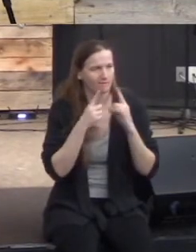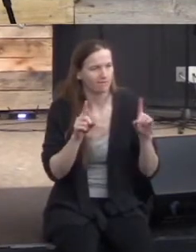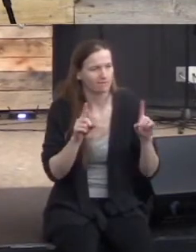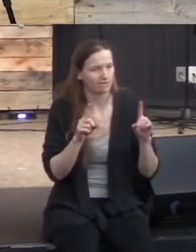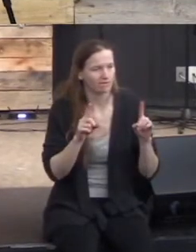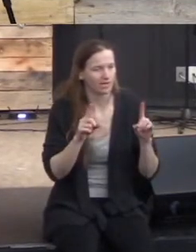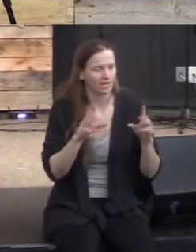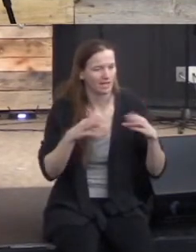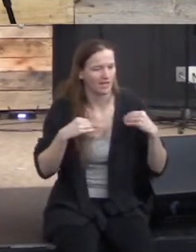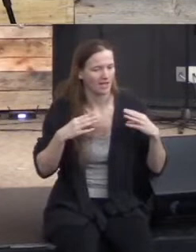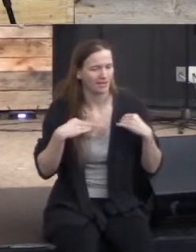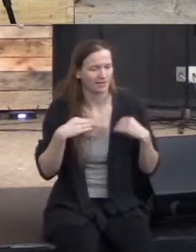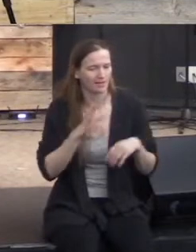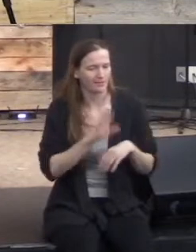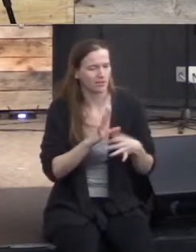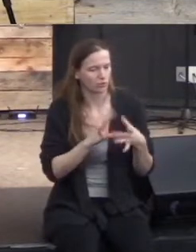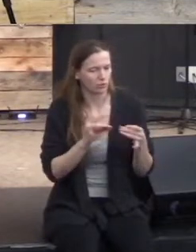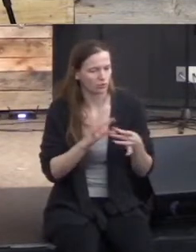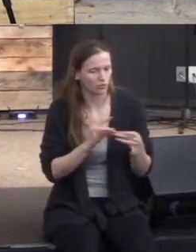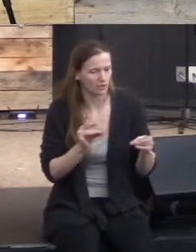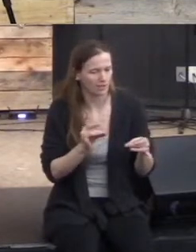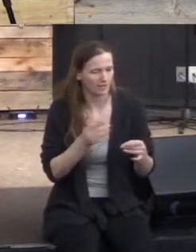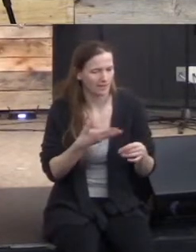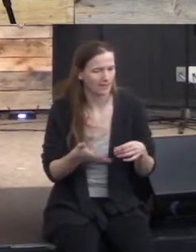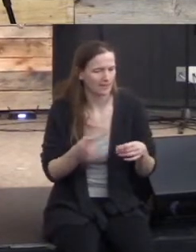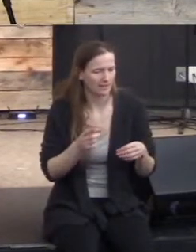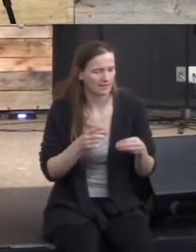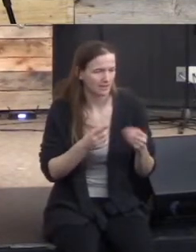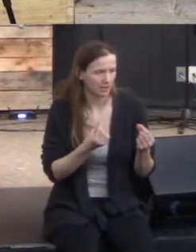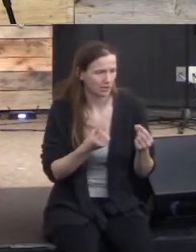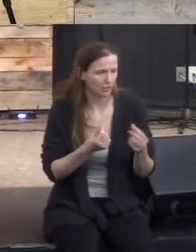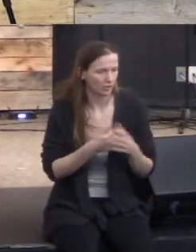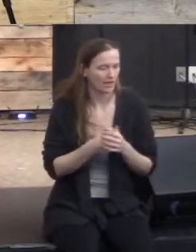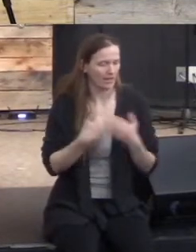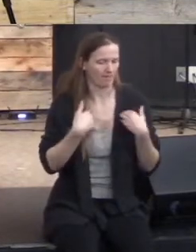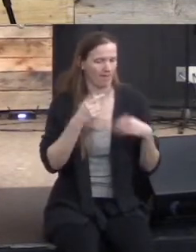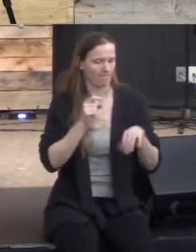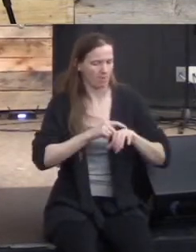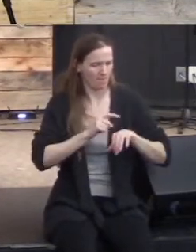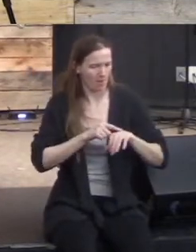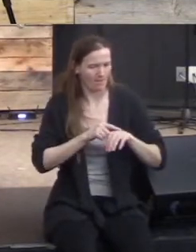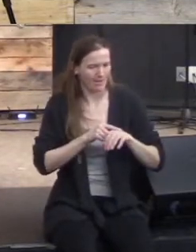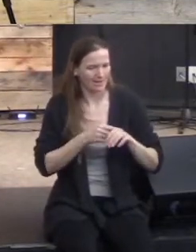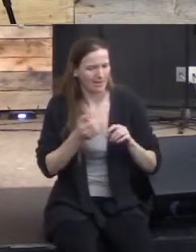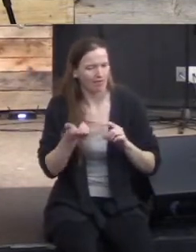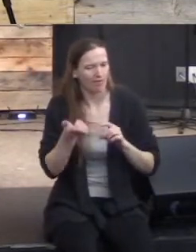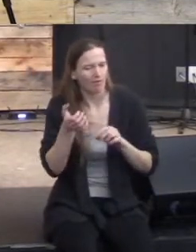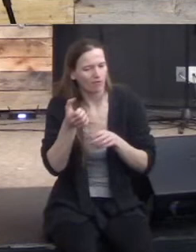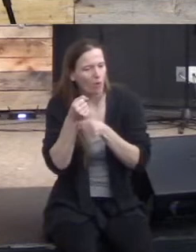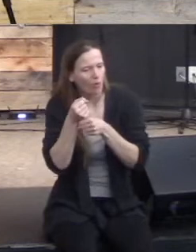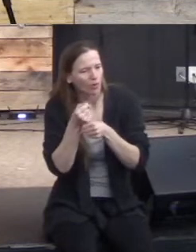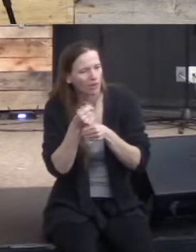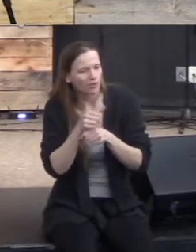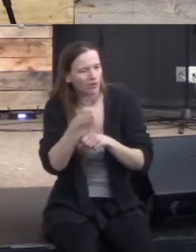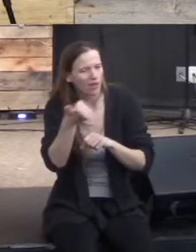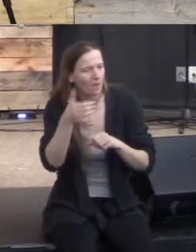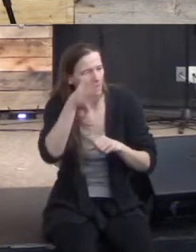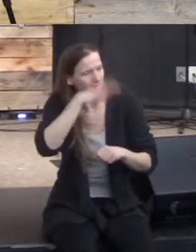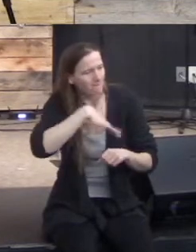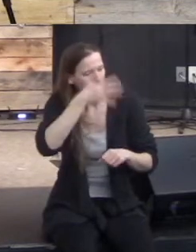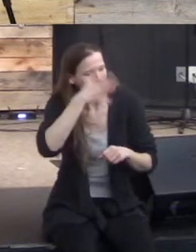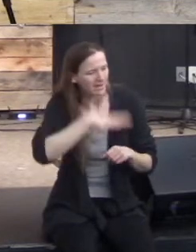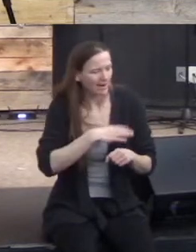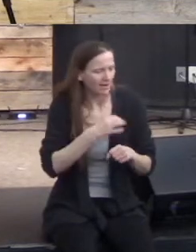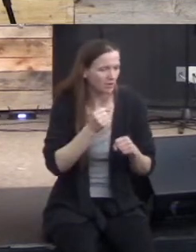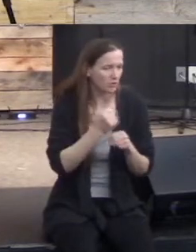story has always been about. He is now in this moment of clinging to this man he had been wrestling with. He is now just kind of going,